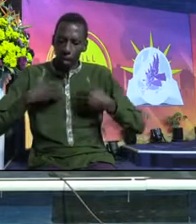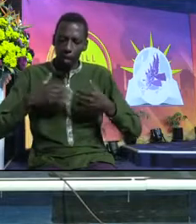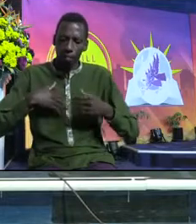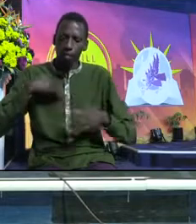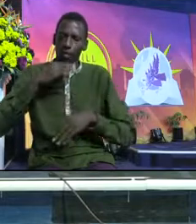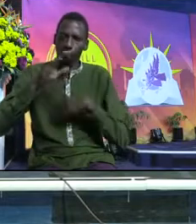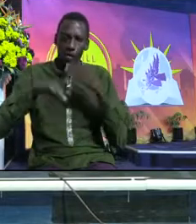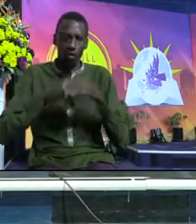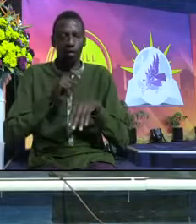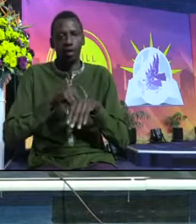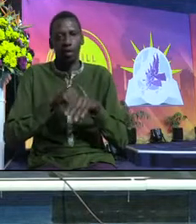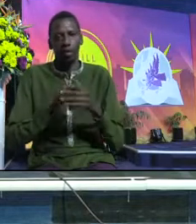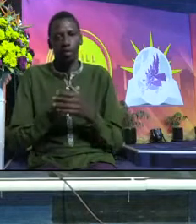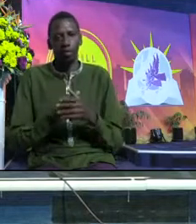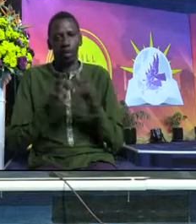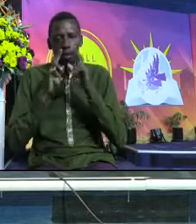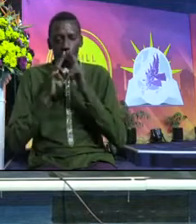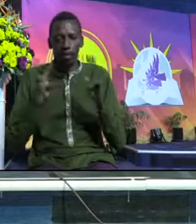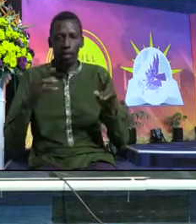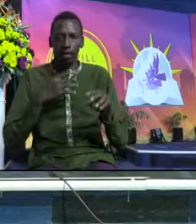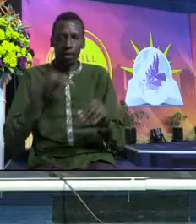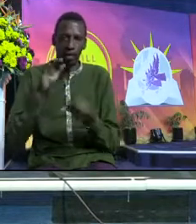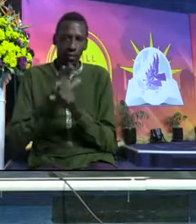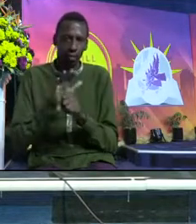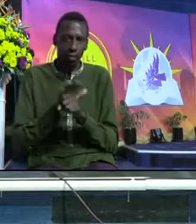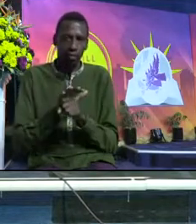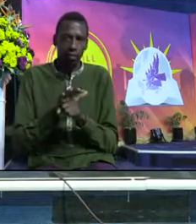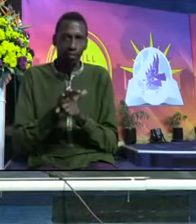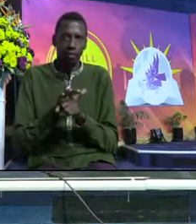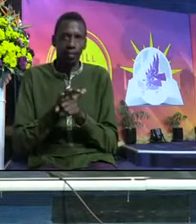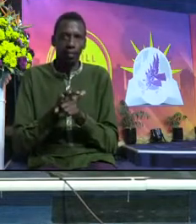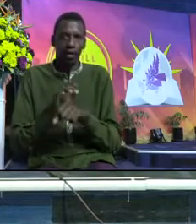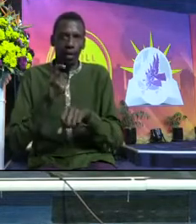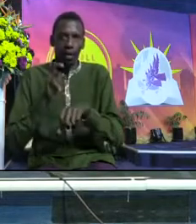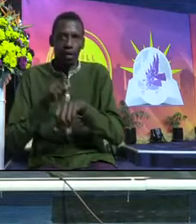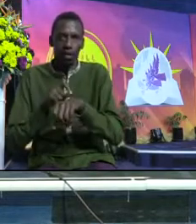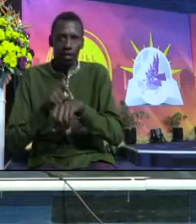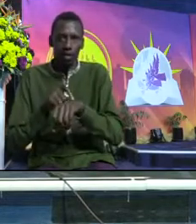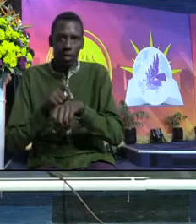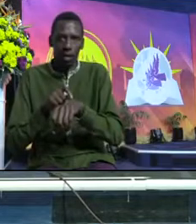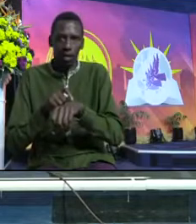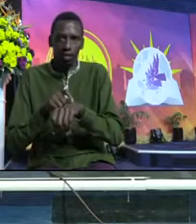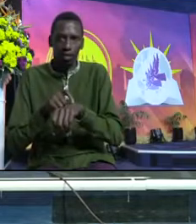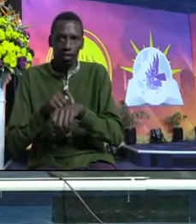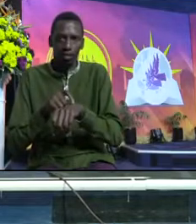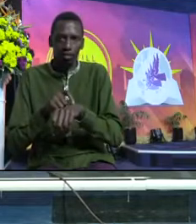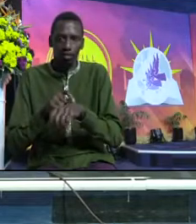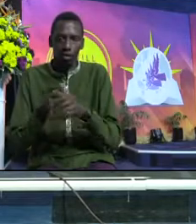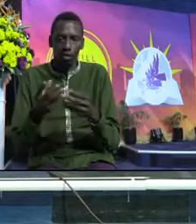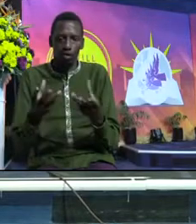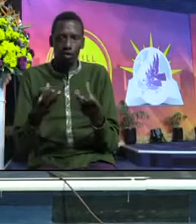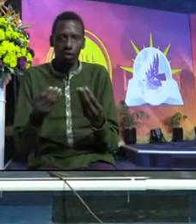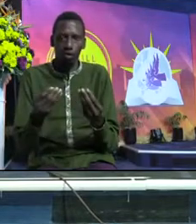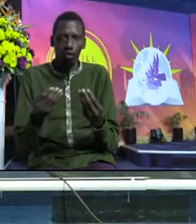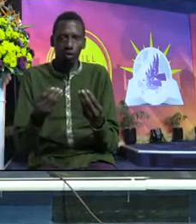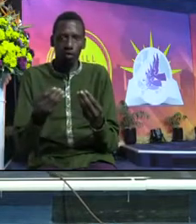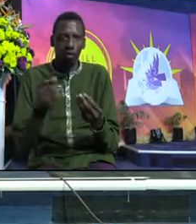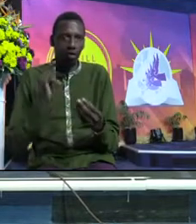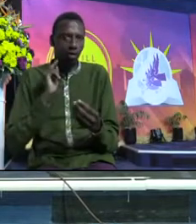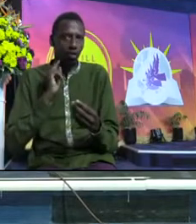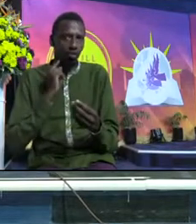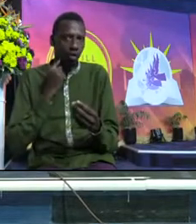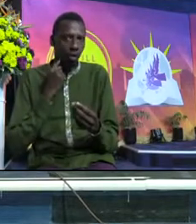time. Peace and plenty. Time doth softly, sweetly glide. New